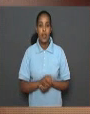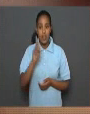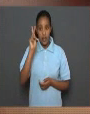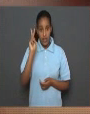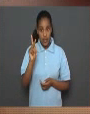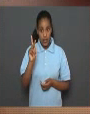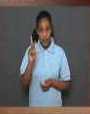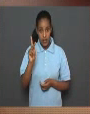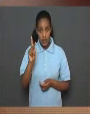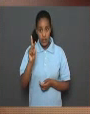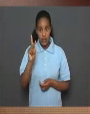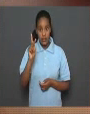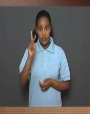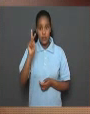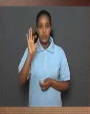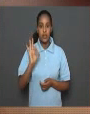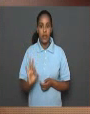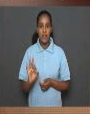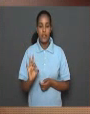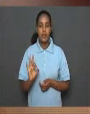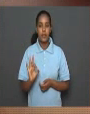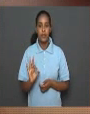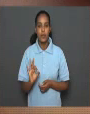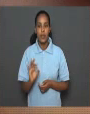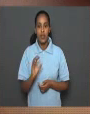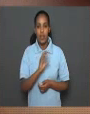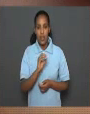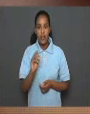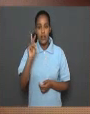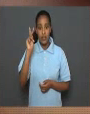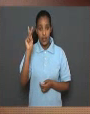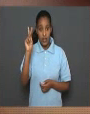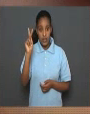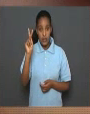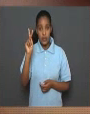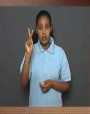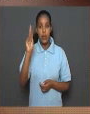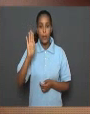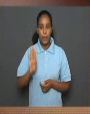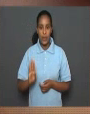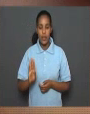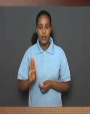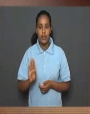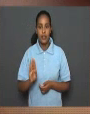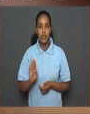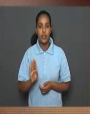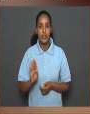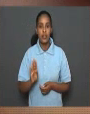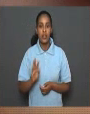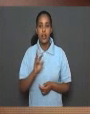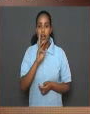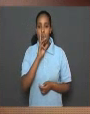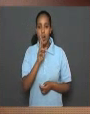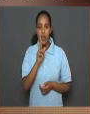K subscript F and K subscript B